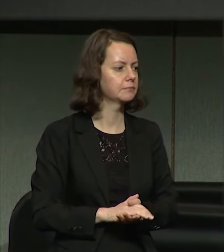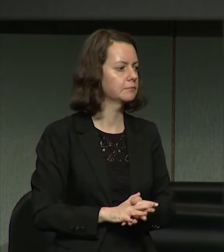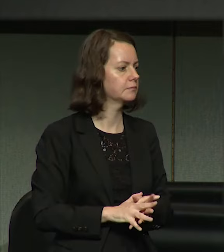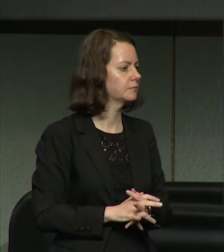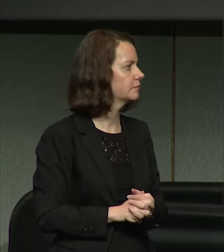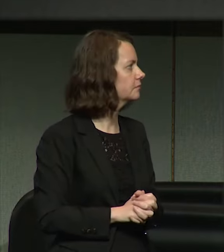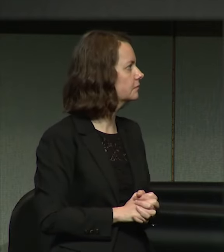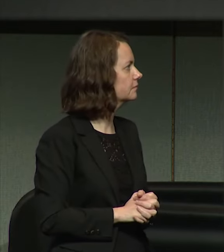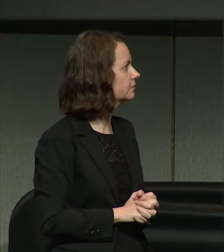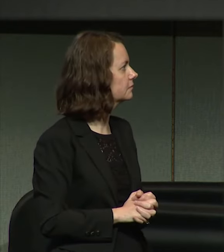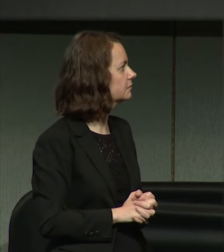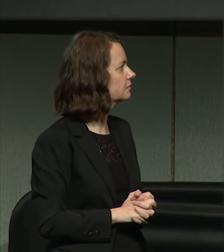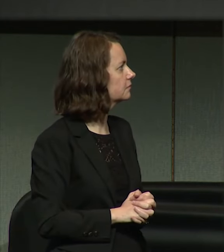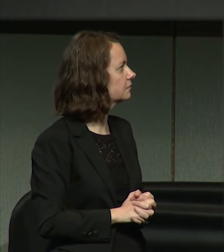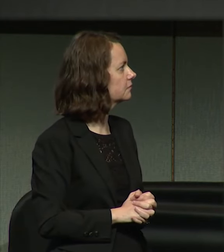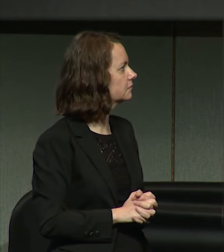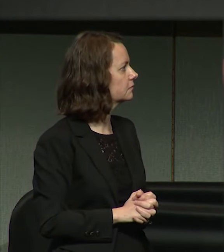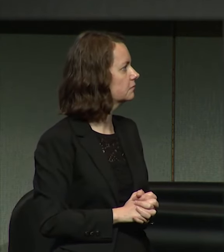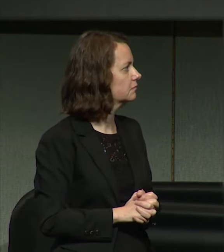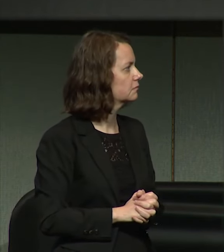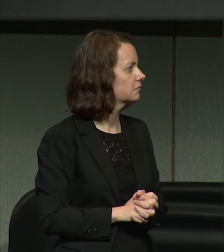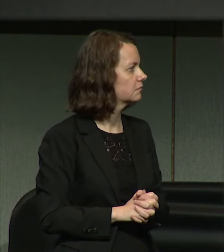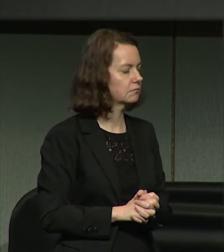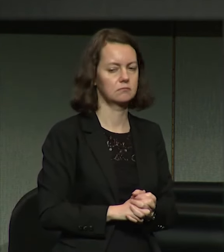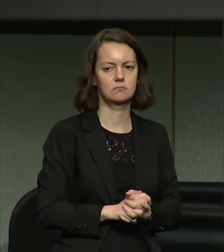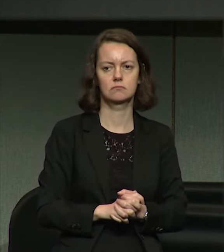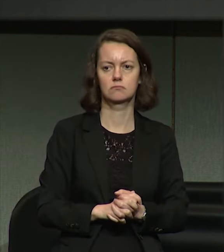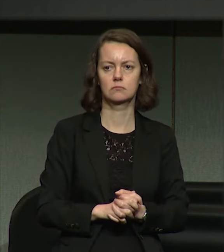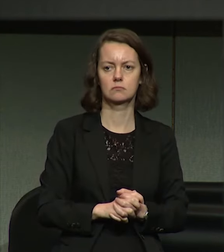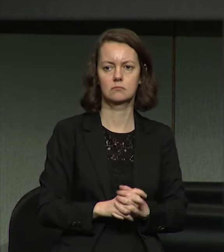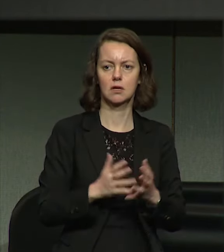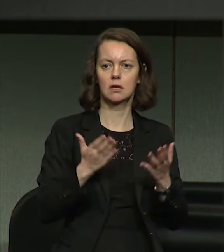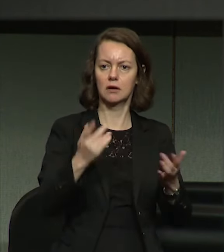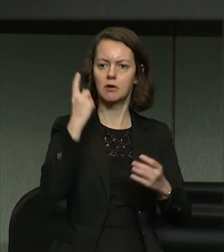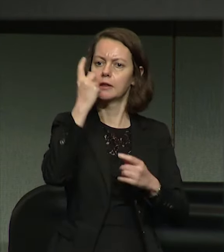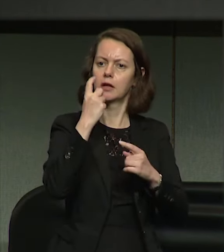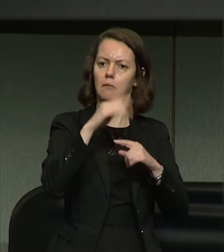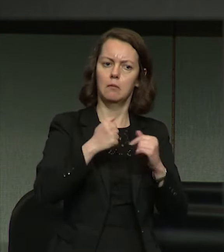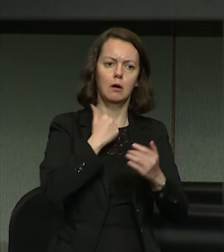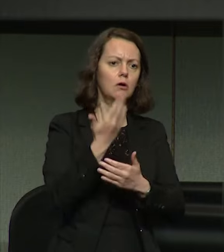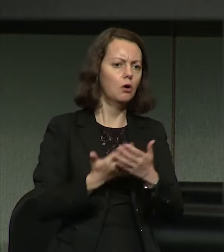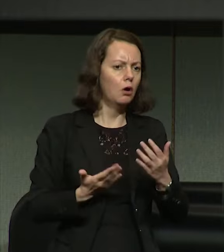I won't bother talking about that. And just invite you to just think about those things and